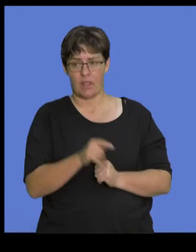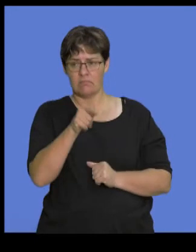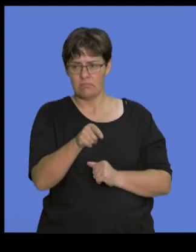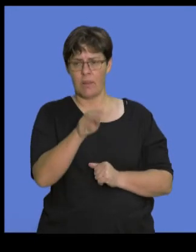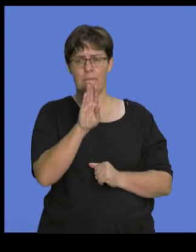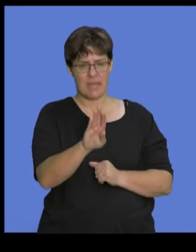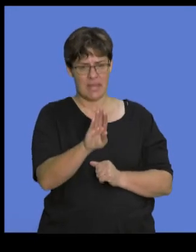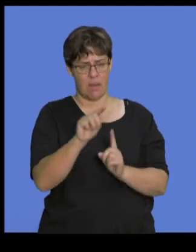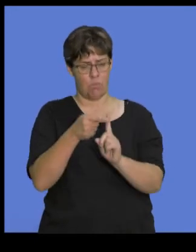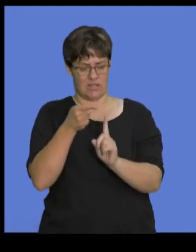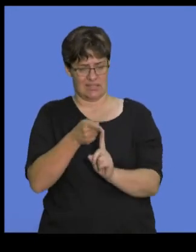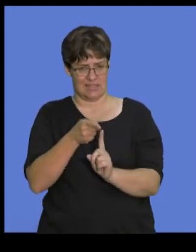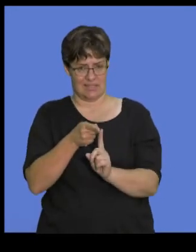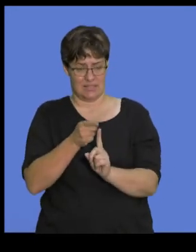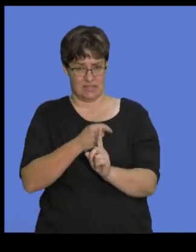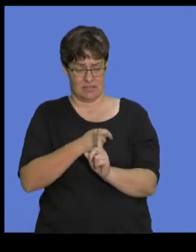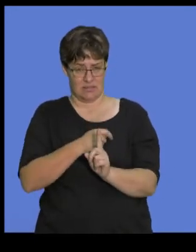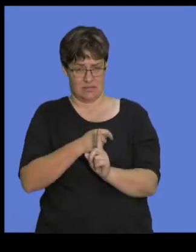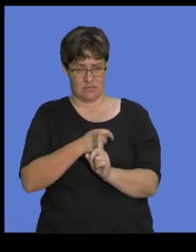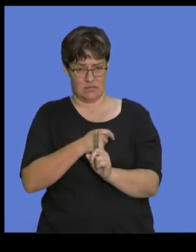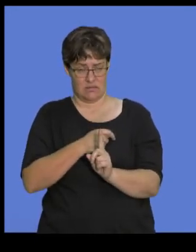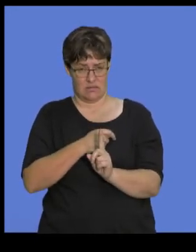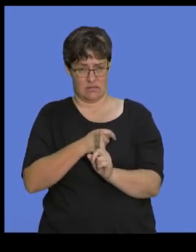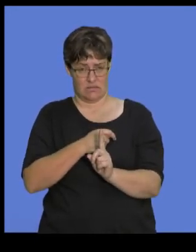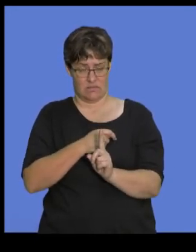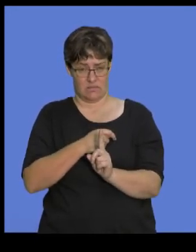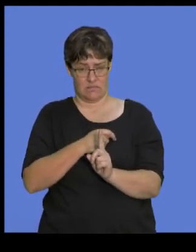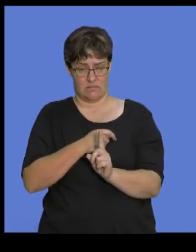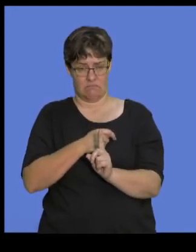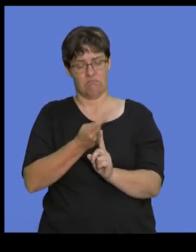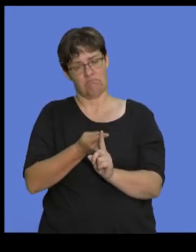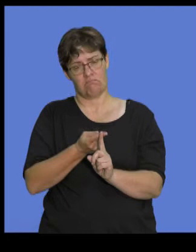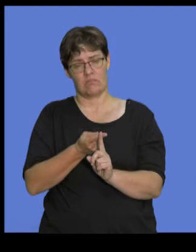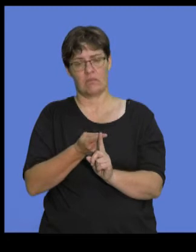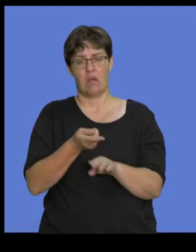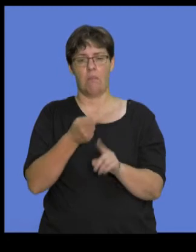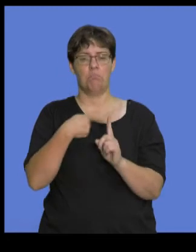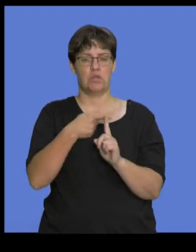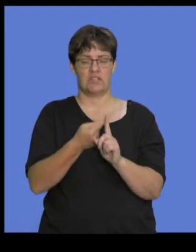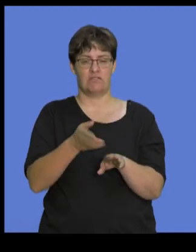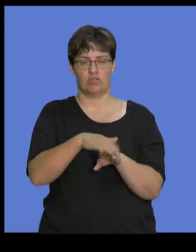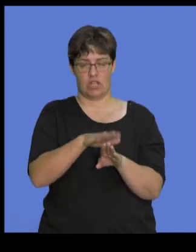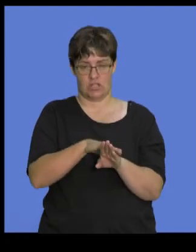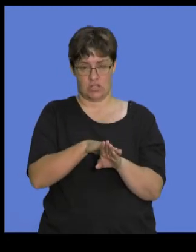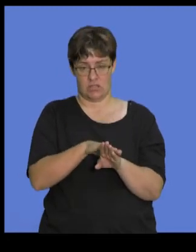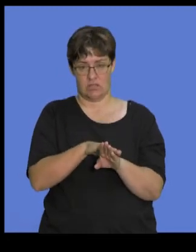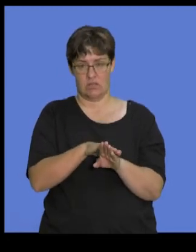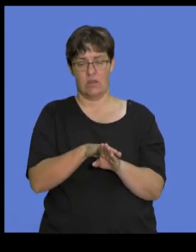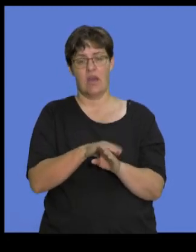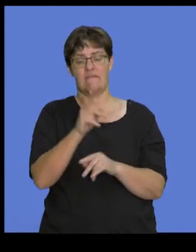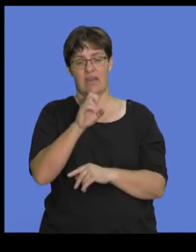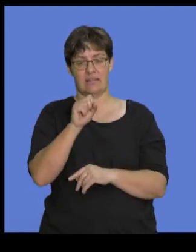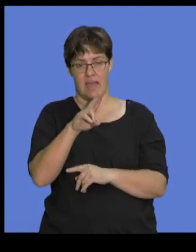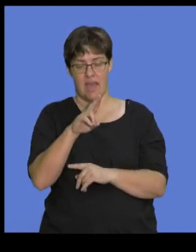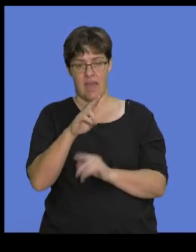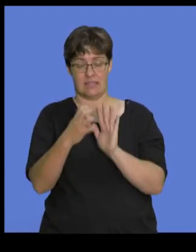is a point. Let's get that clear. So at point B, let's put a unit positive charge there. That's a free vector diagram that we want